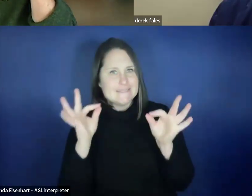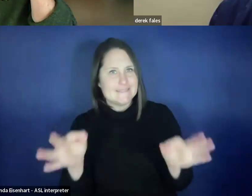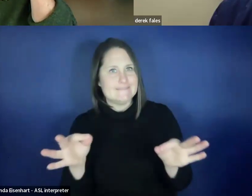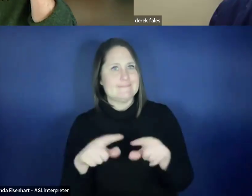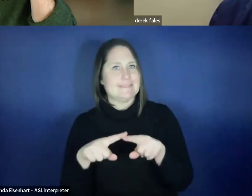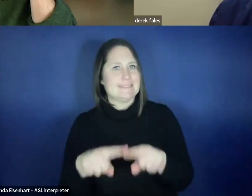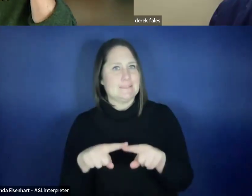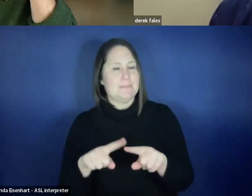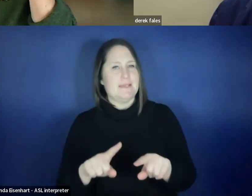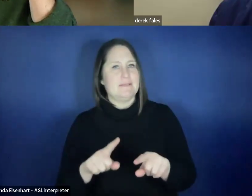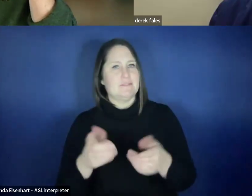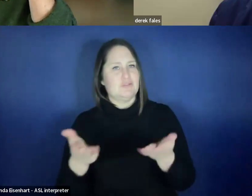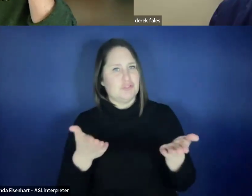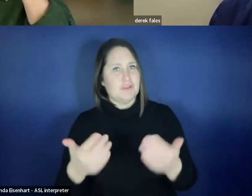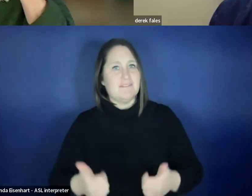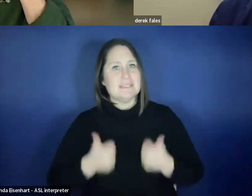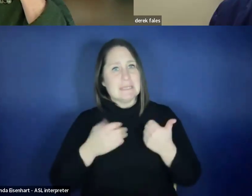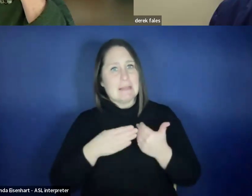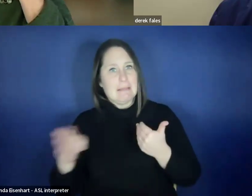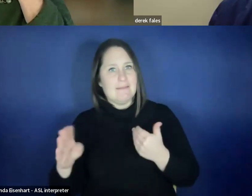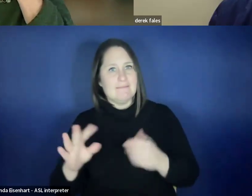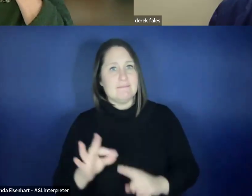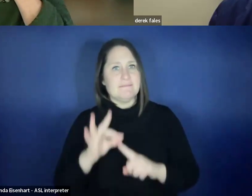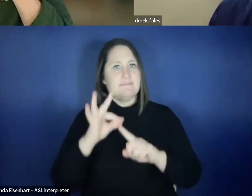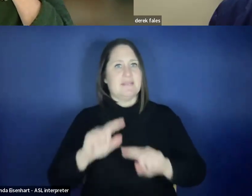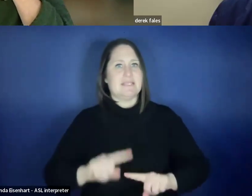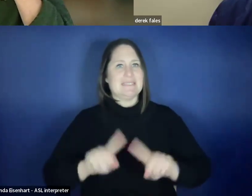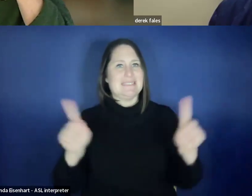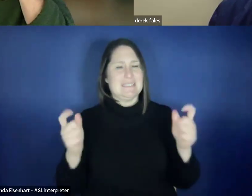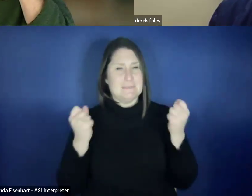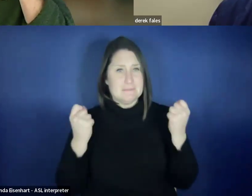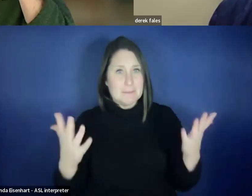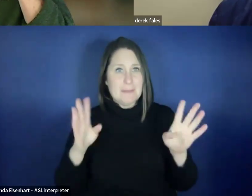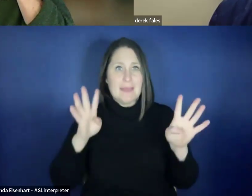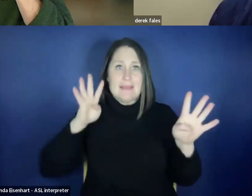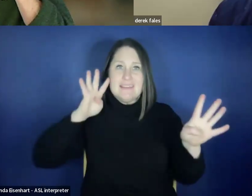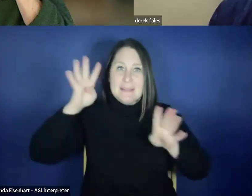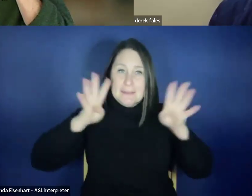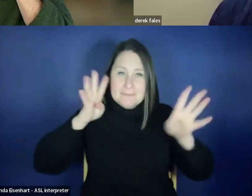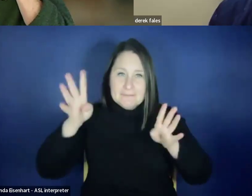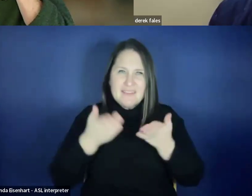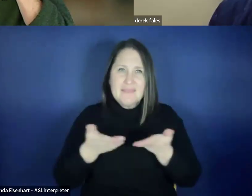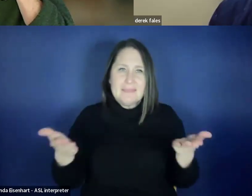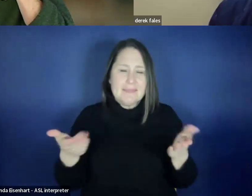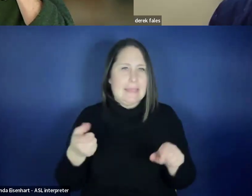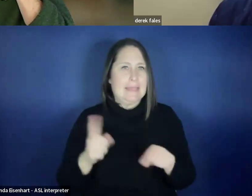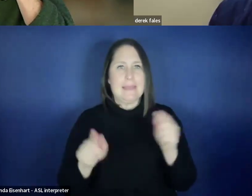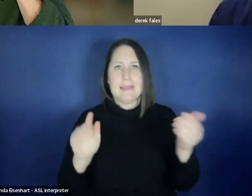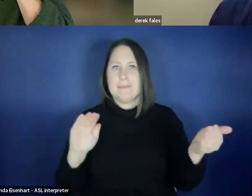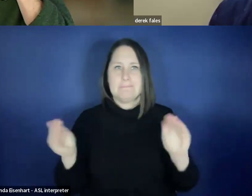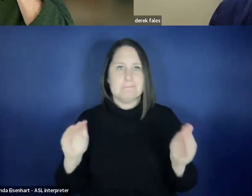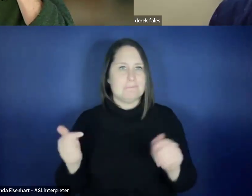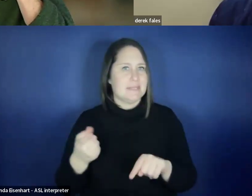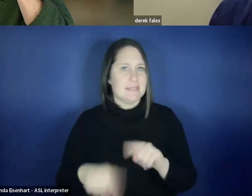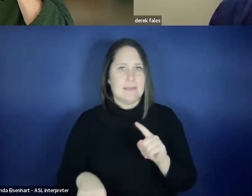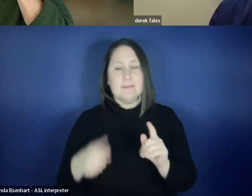the Lifespan is uniquely different. So there are many innovative things that you just can't compare, such as